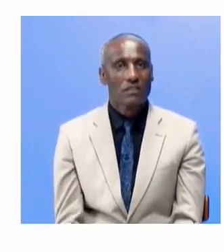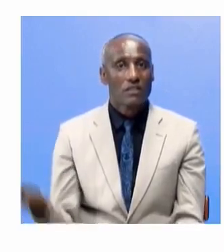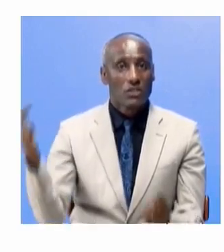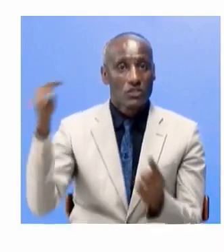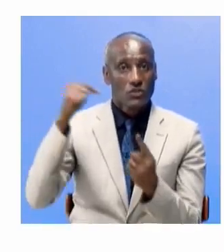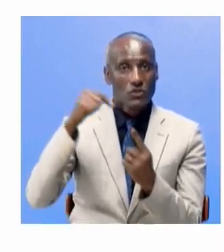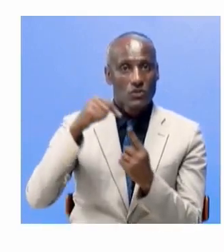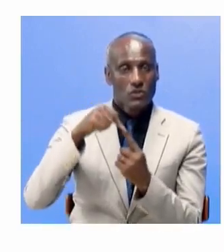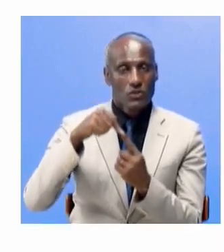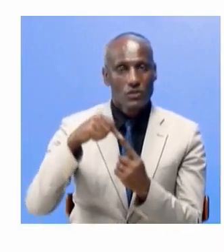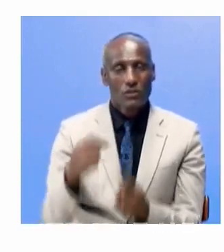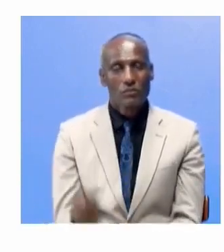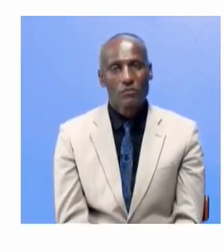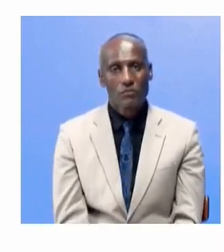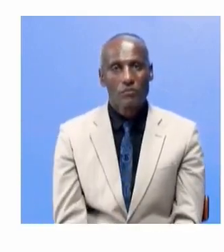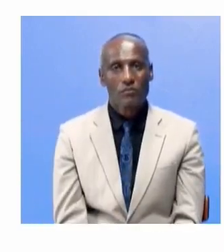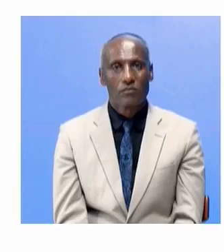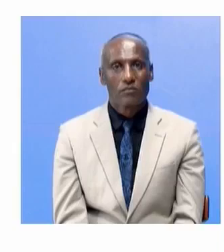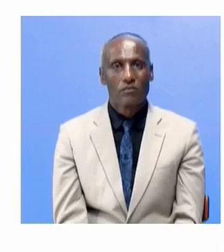to